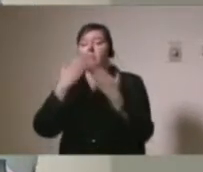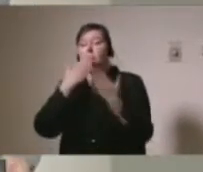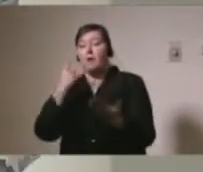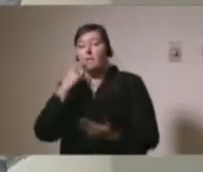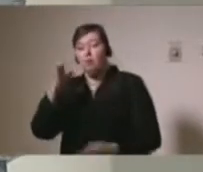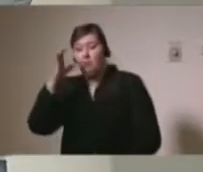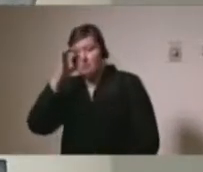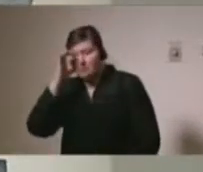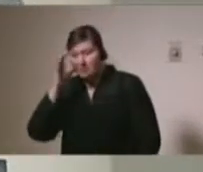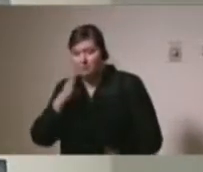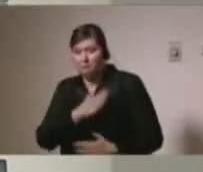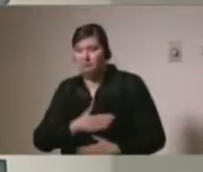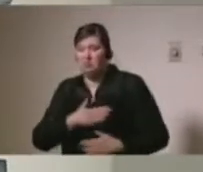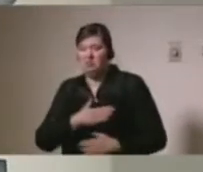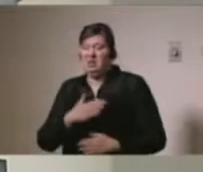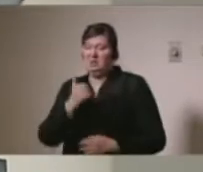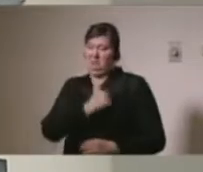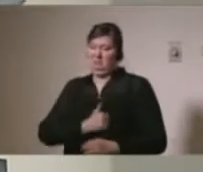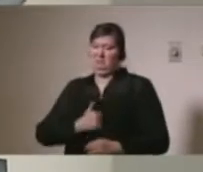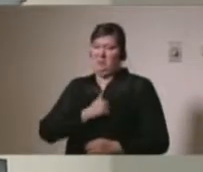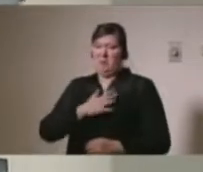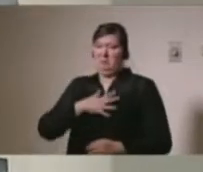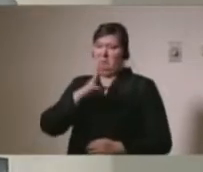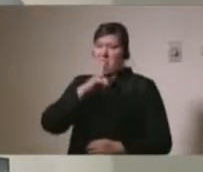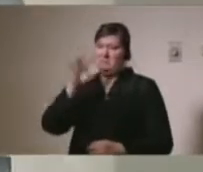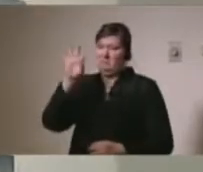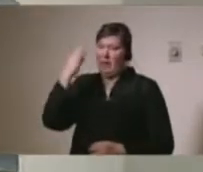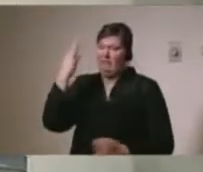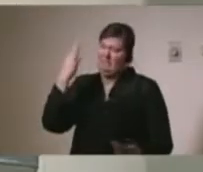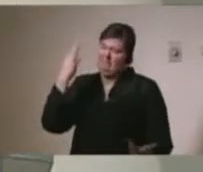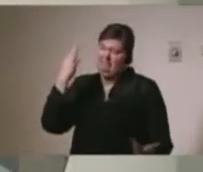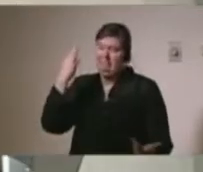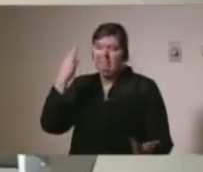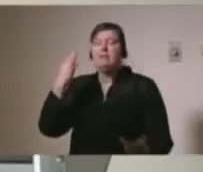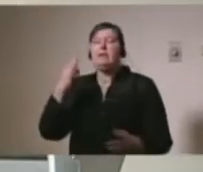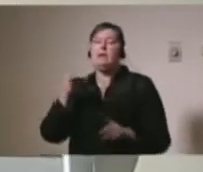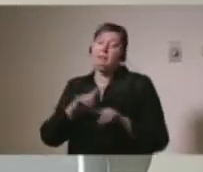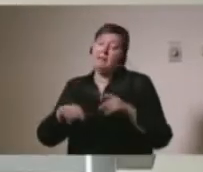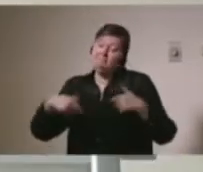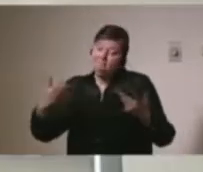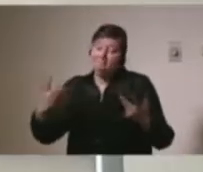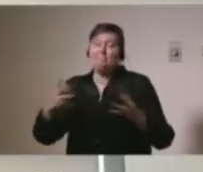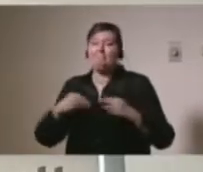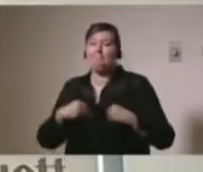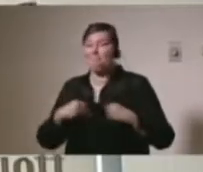sorry for my French, but that's the way it is.